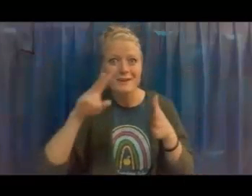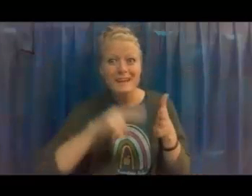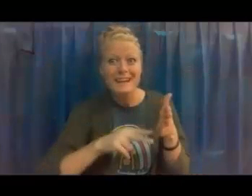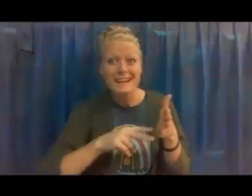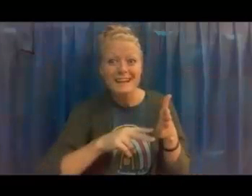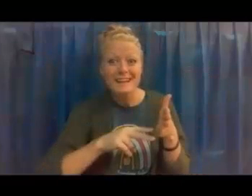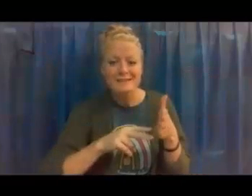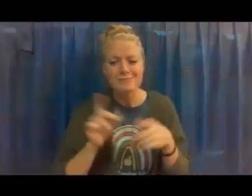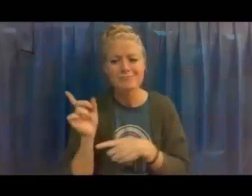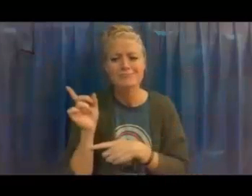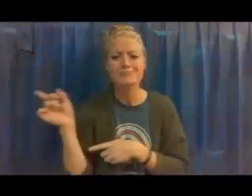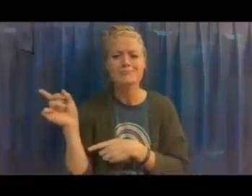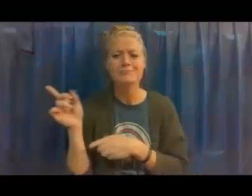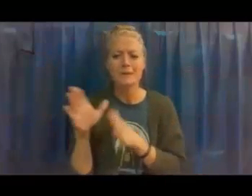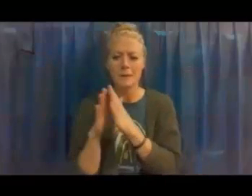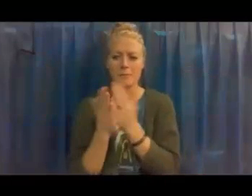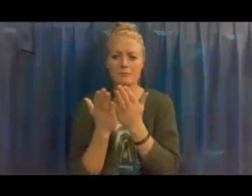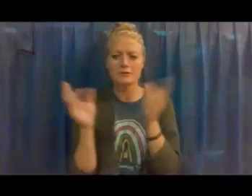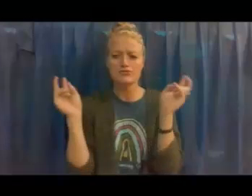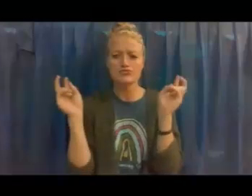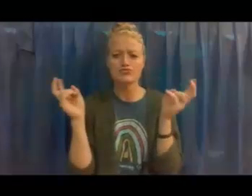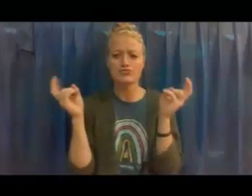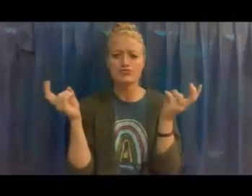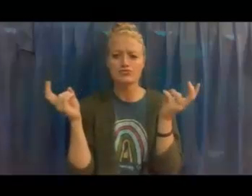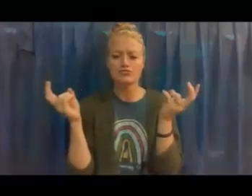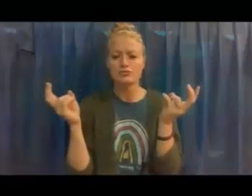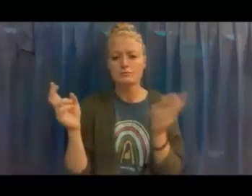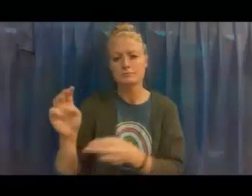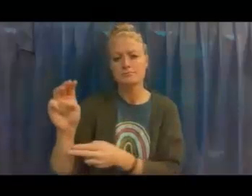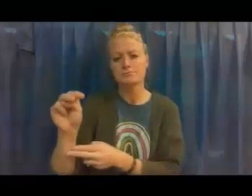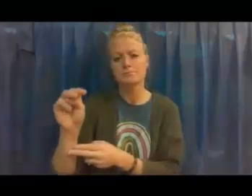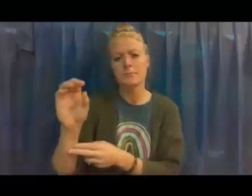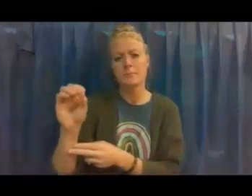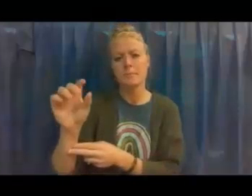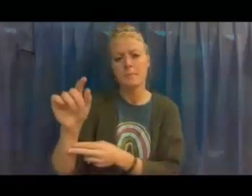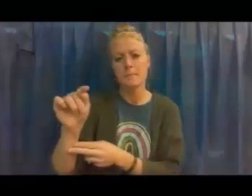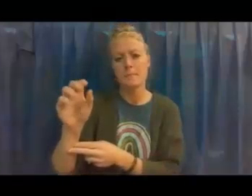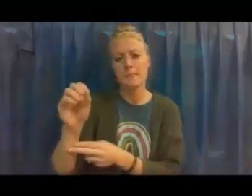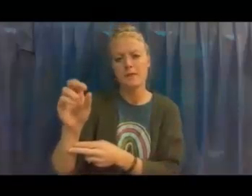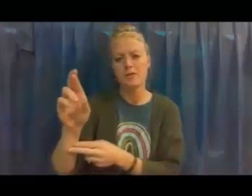Hello! Are you ready to read? This book is called